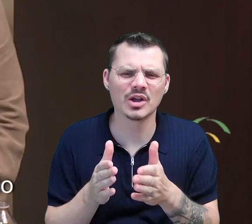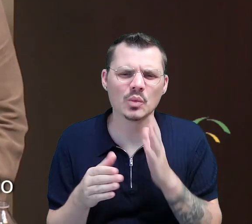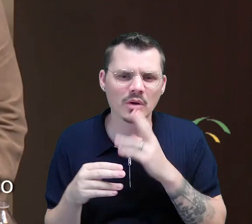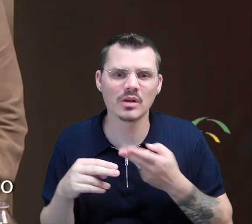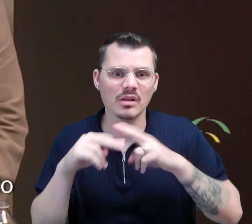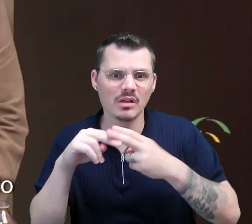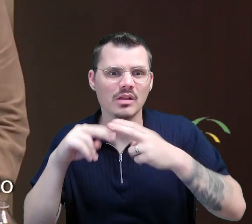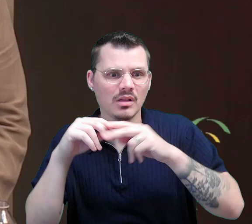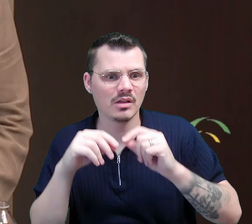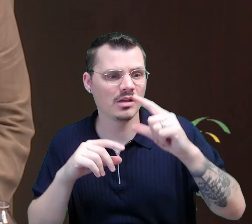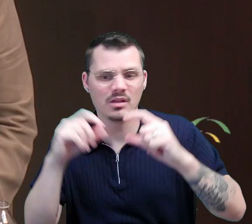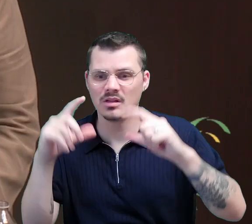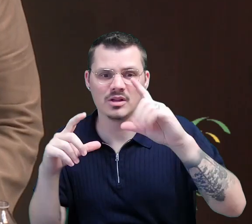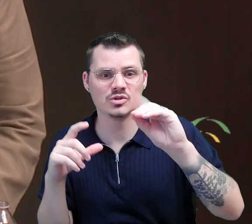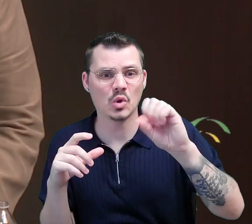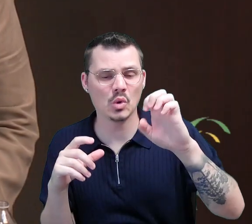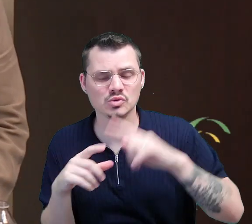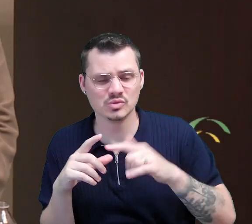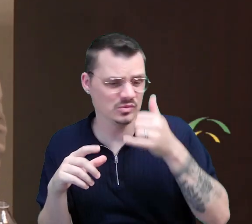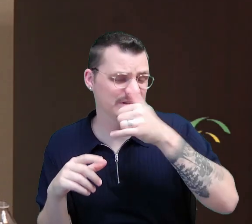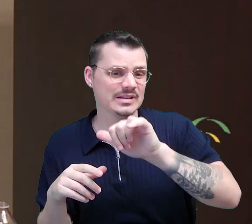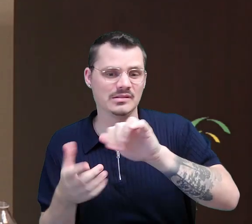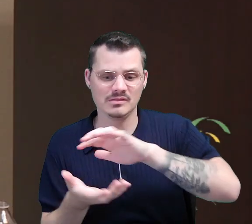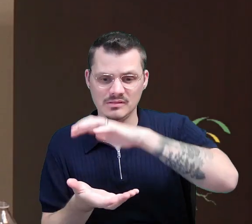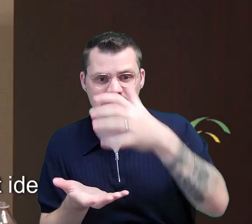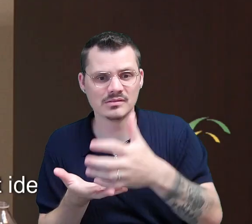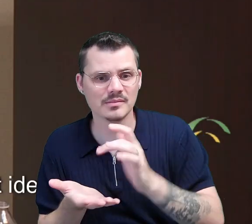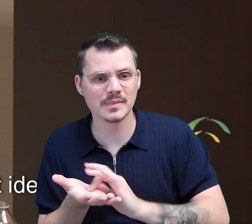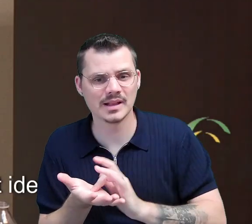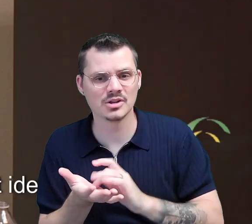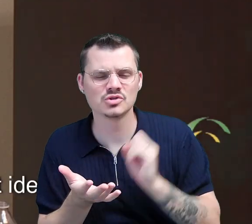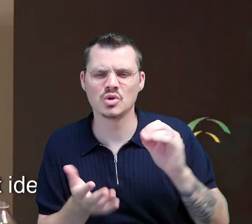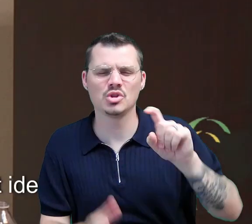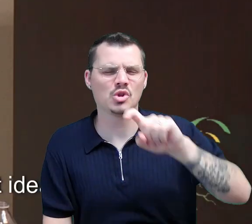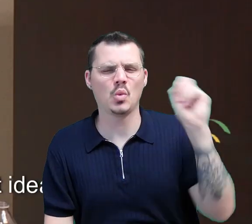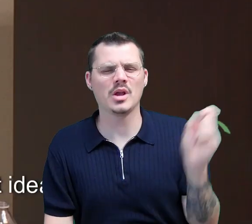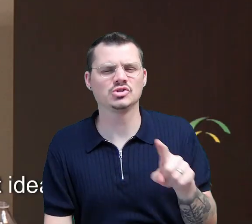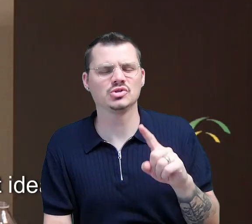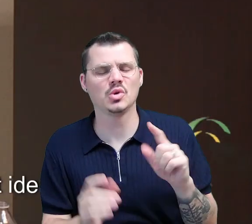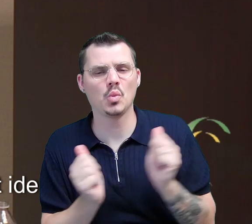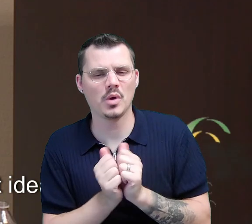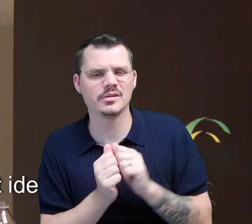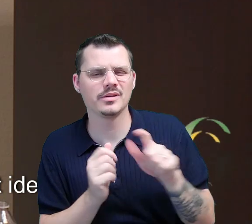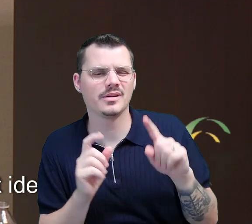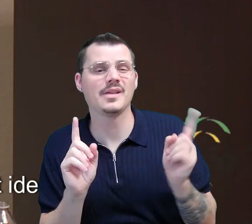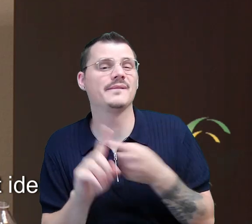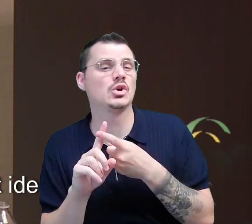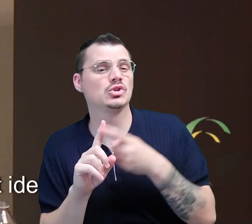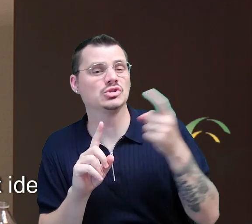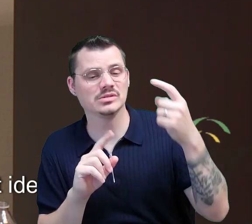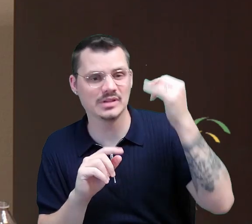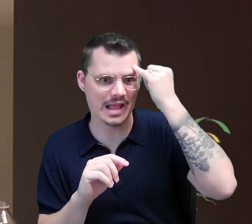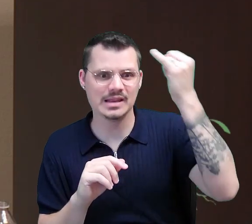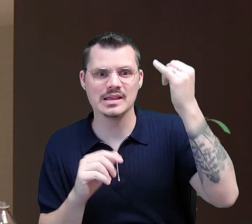with escalating doses to ridiculous amounts of medicine. So the question going along with the first